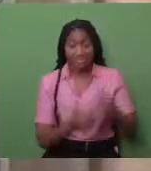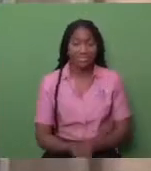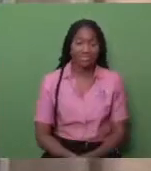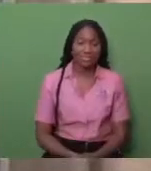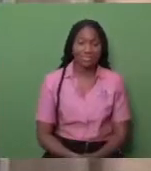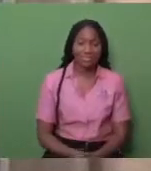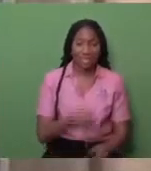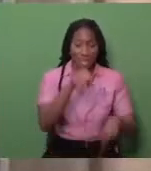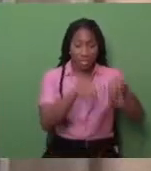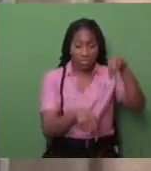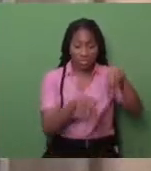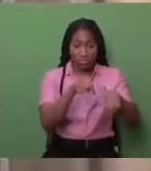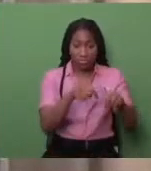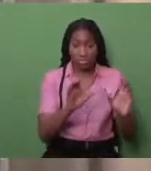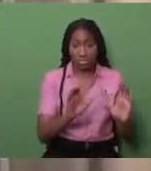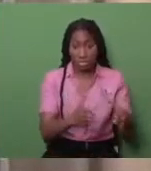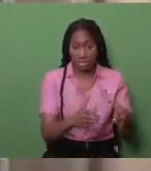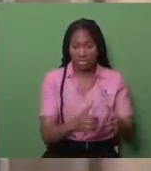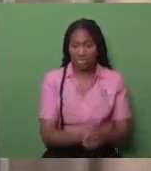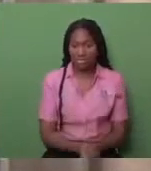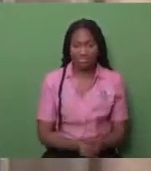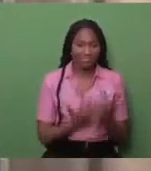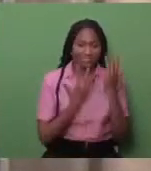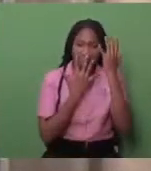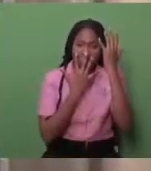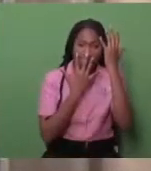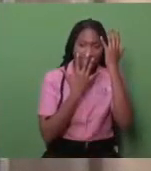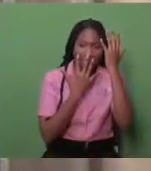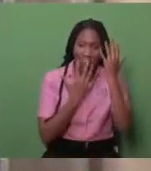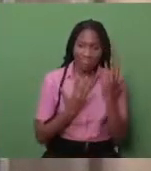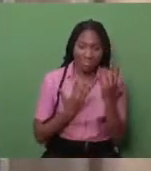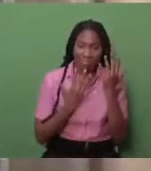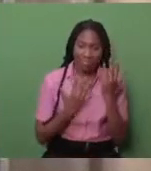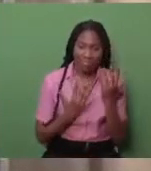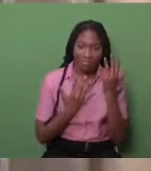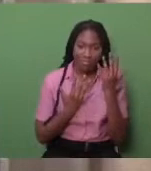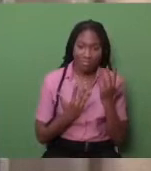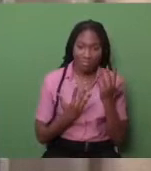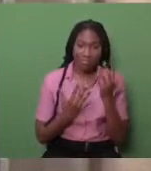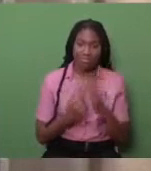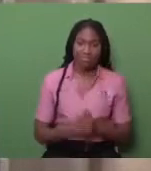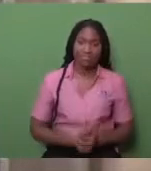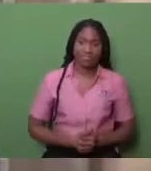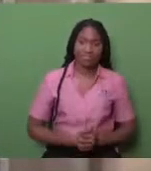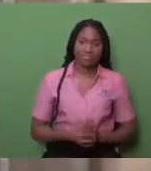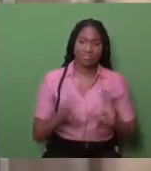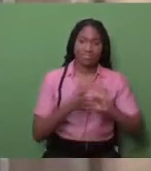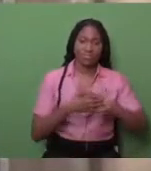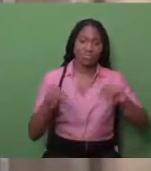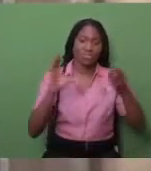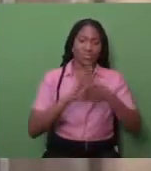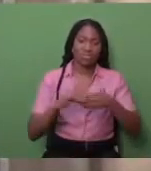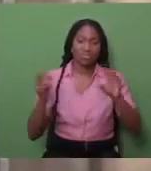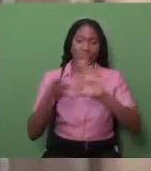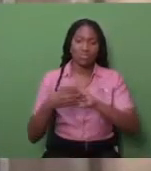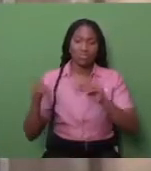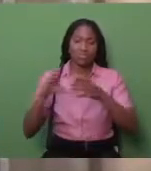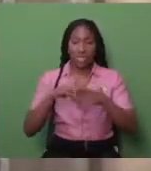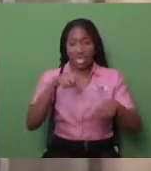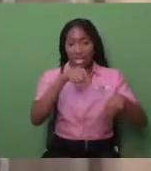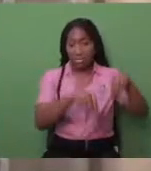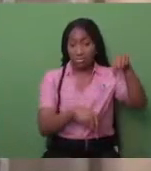sector, what a sad thing we place we are with our energy sector. Once the energy sector was really our